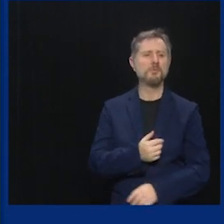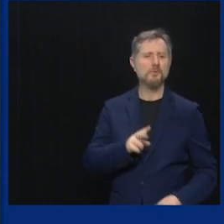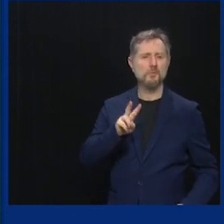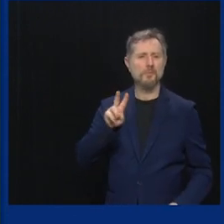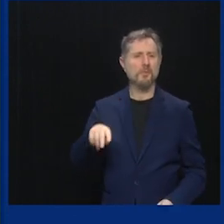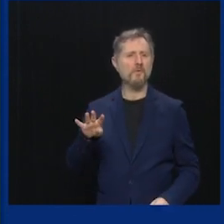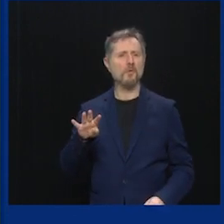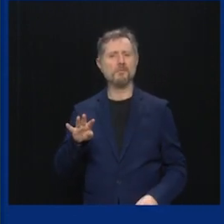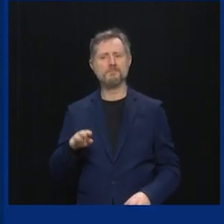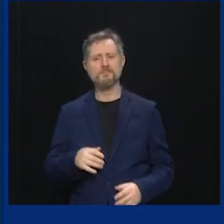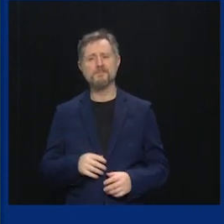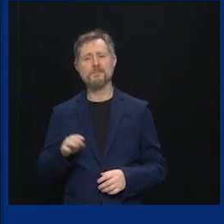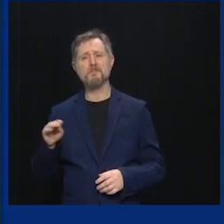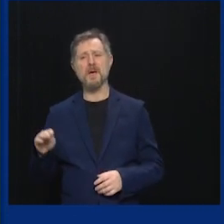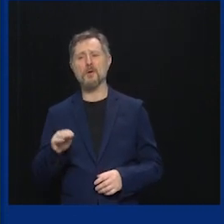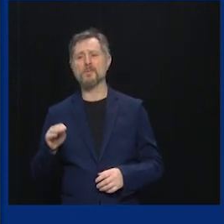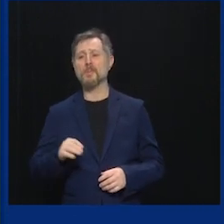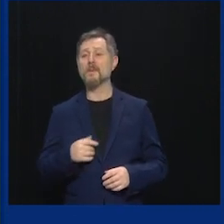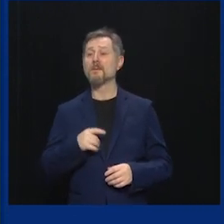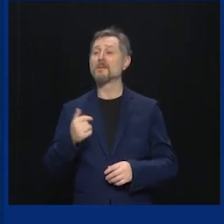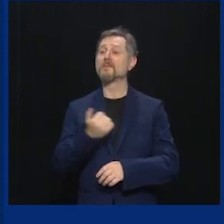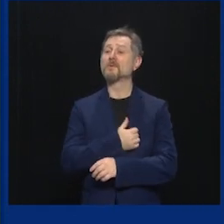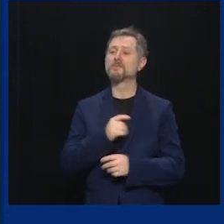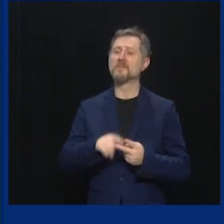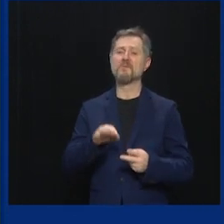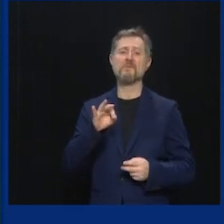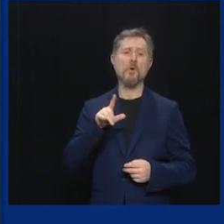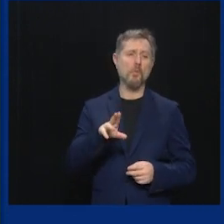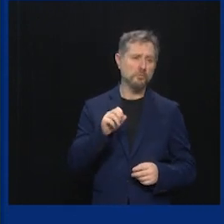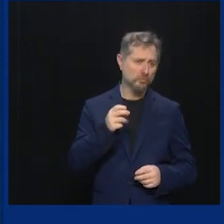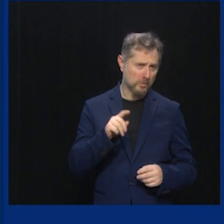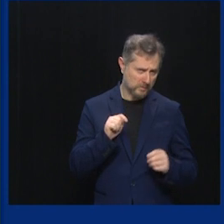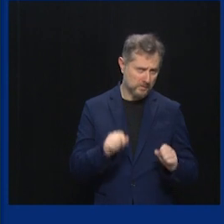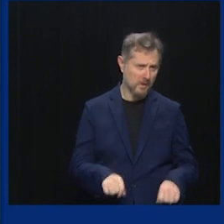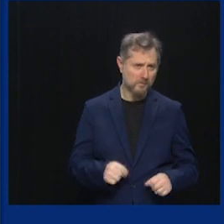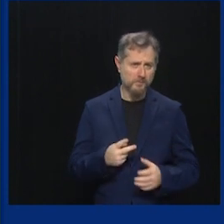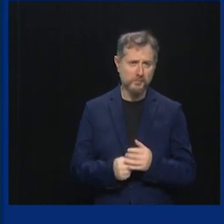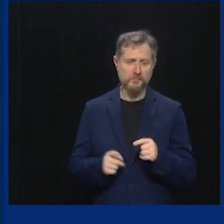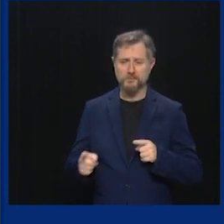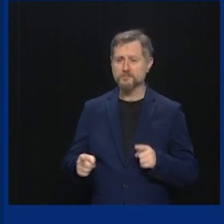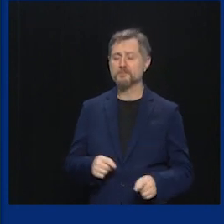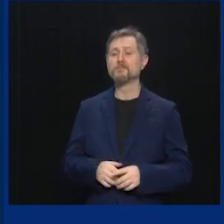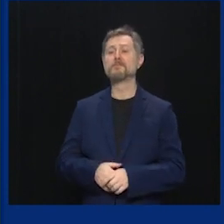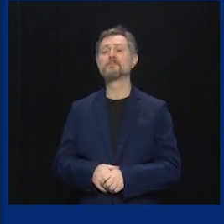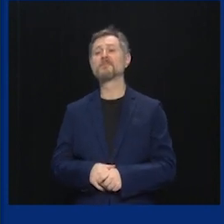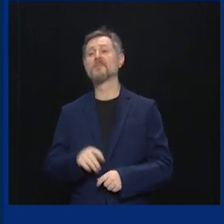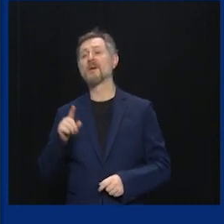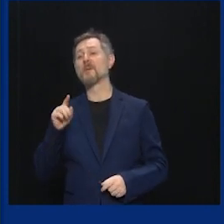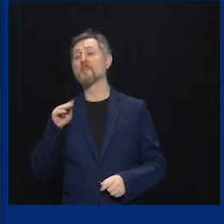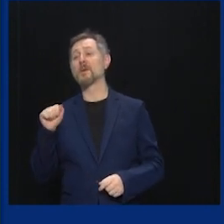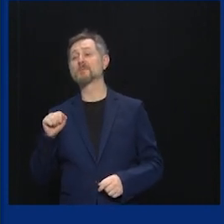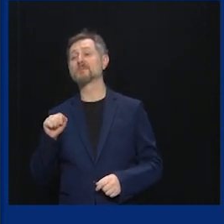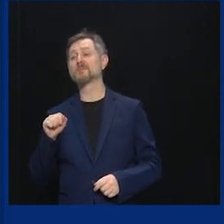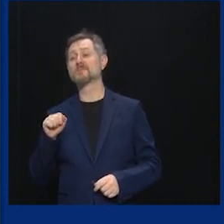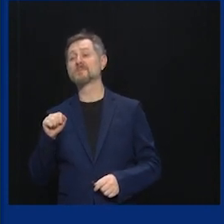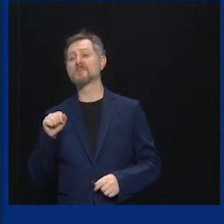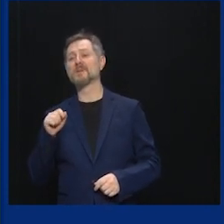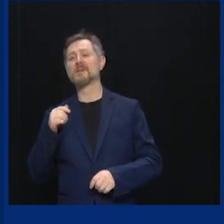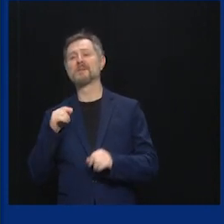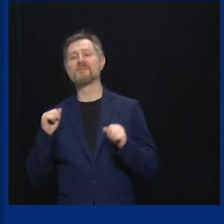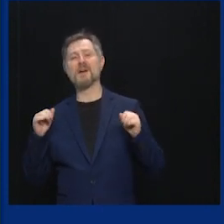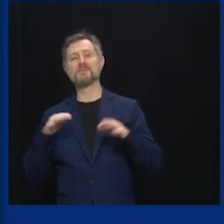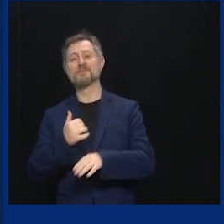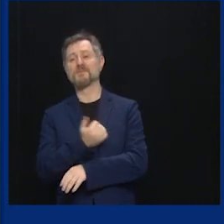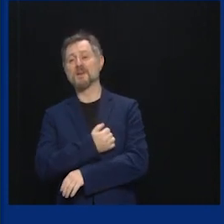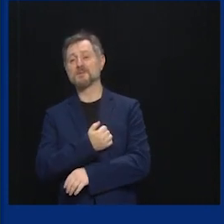flu shot as well at our sites, making sure that it's available when you go to a mass vac site, you go to one of the facilities, that you can also get the flu shot. Let's